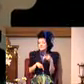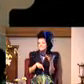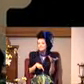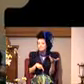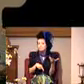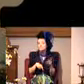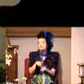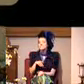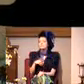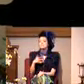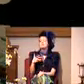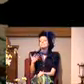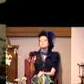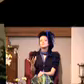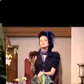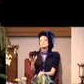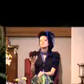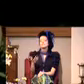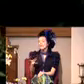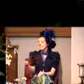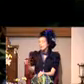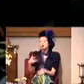not. Though they